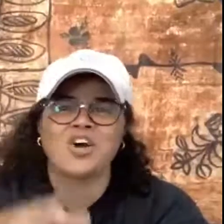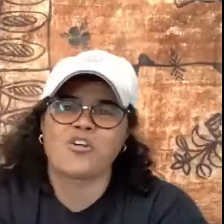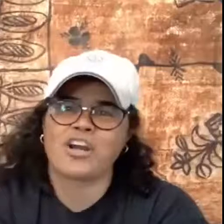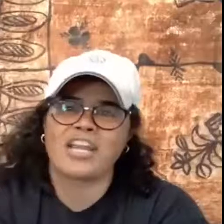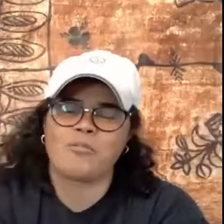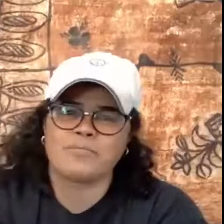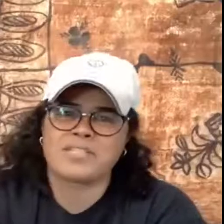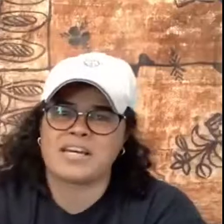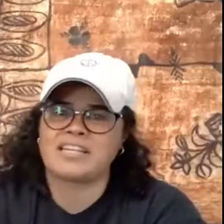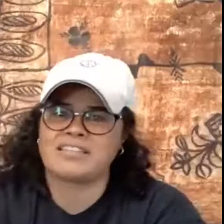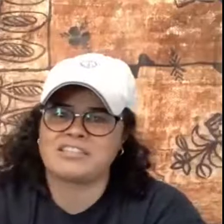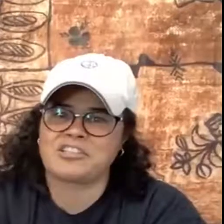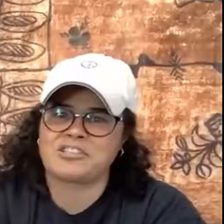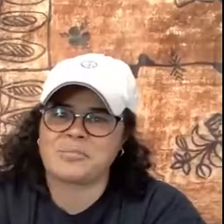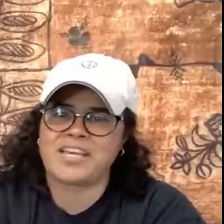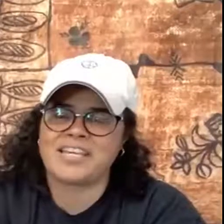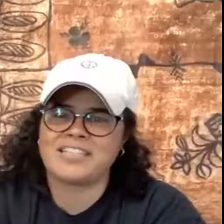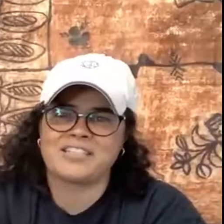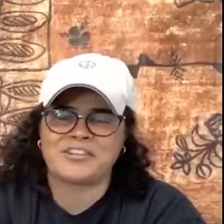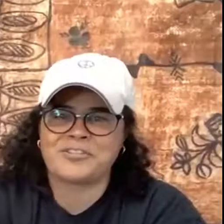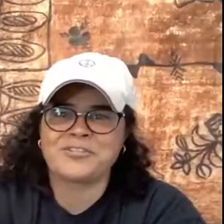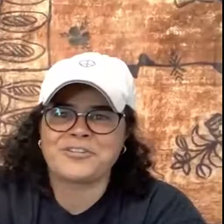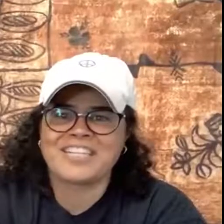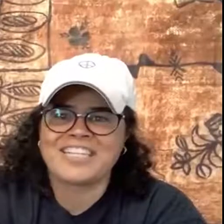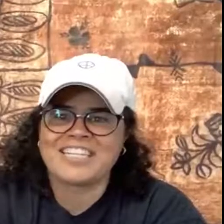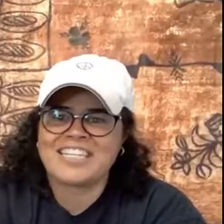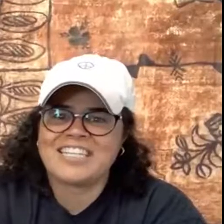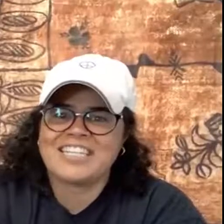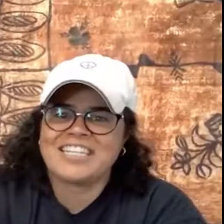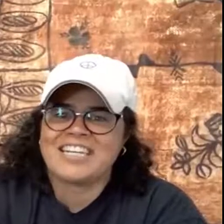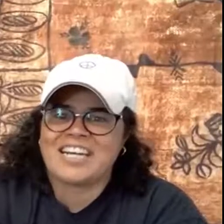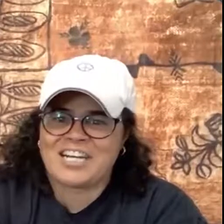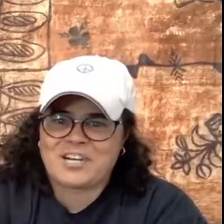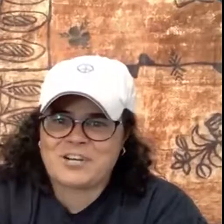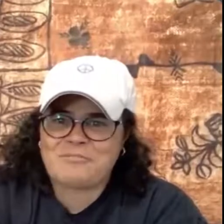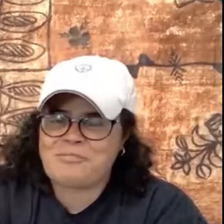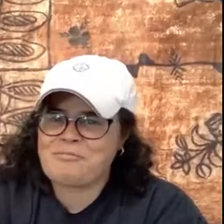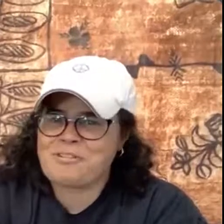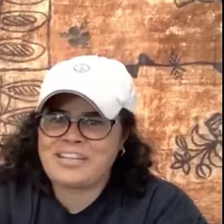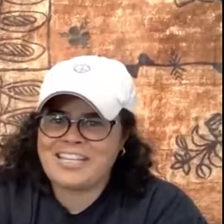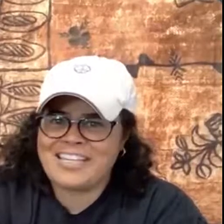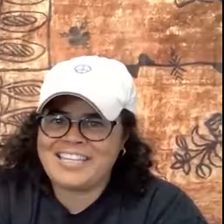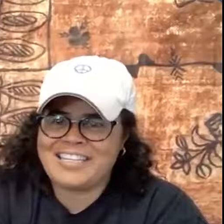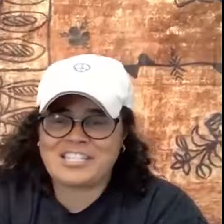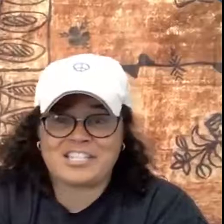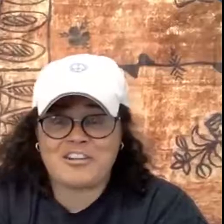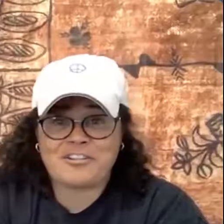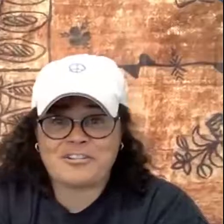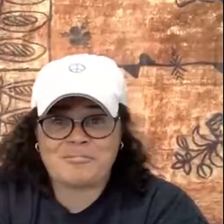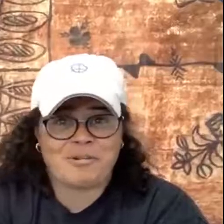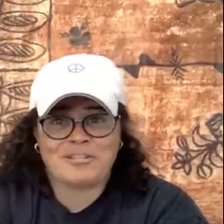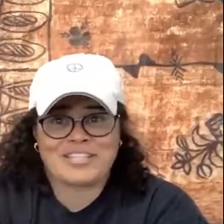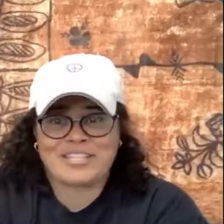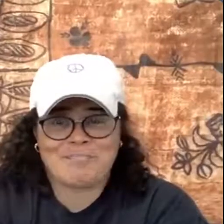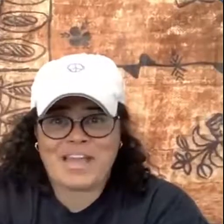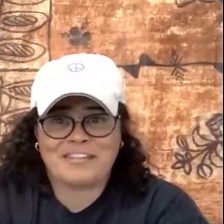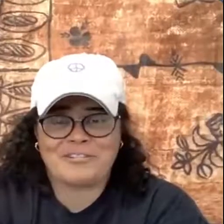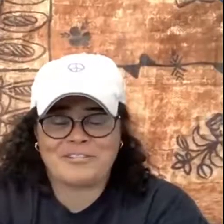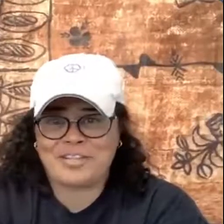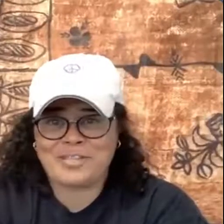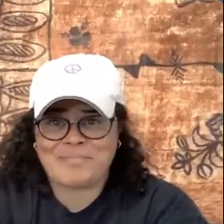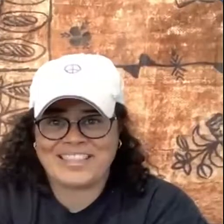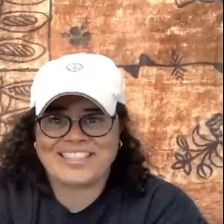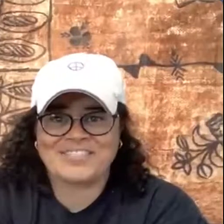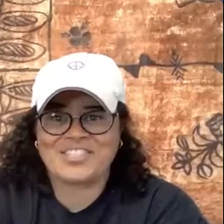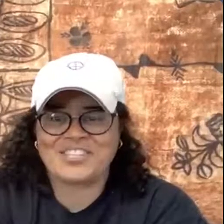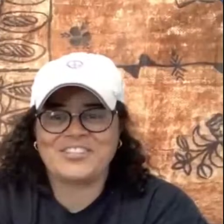media or on our website, IndigenousWays.org. We're really stoked. We're on